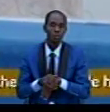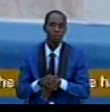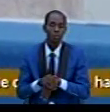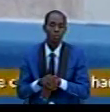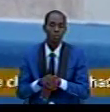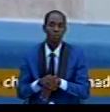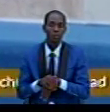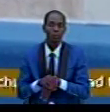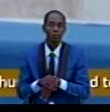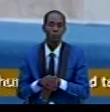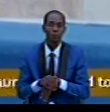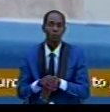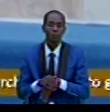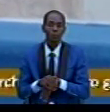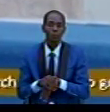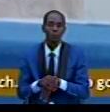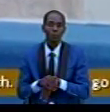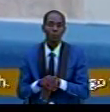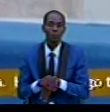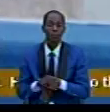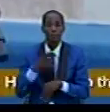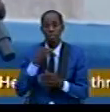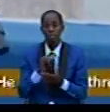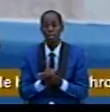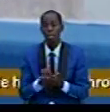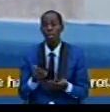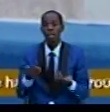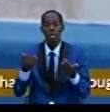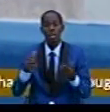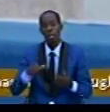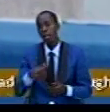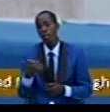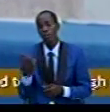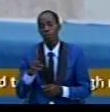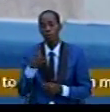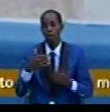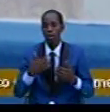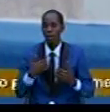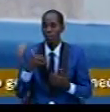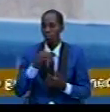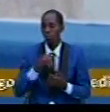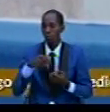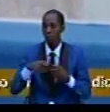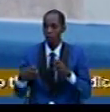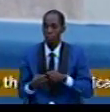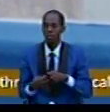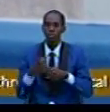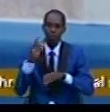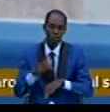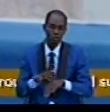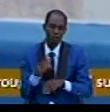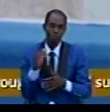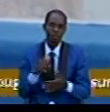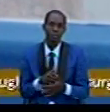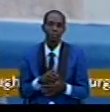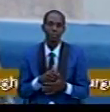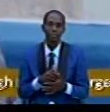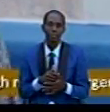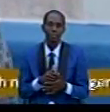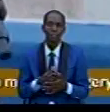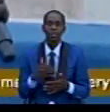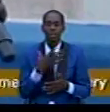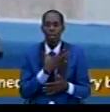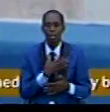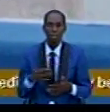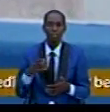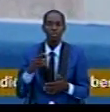as he said that anywhere that you have problem, lay your hand upon it. I lie down